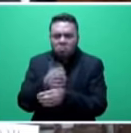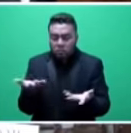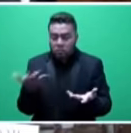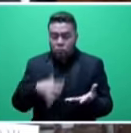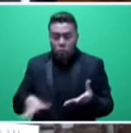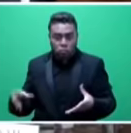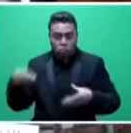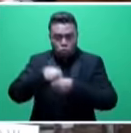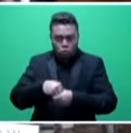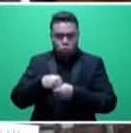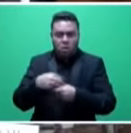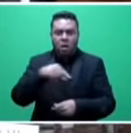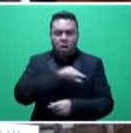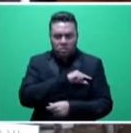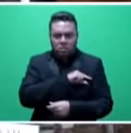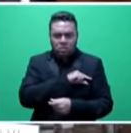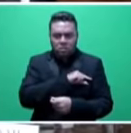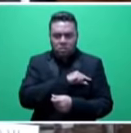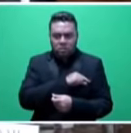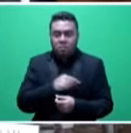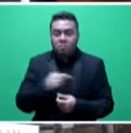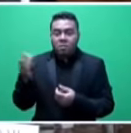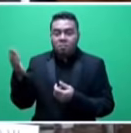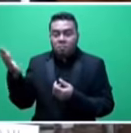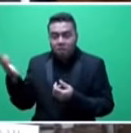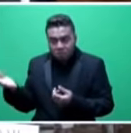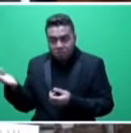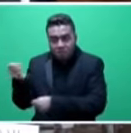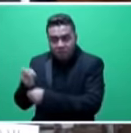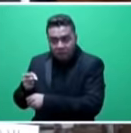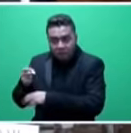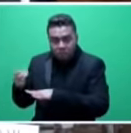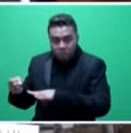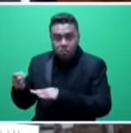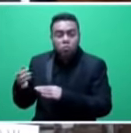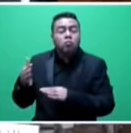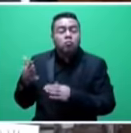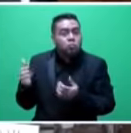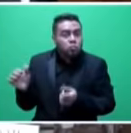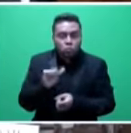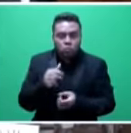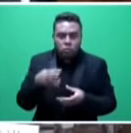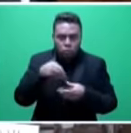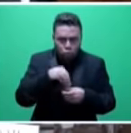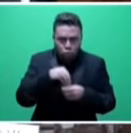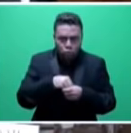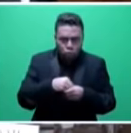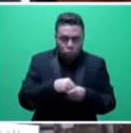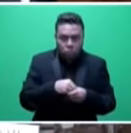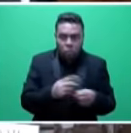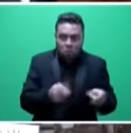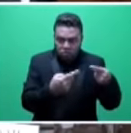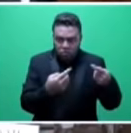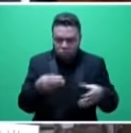include us, then we are part of your plan. You're all part of the national plan to move